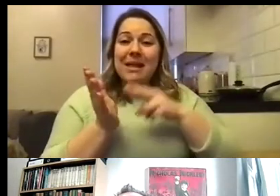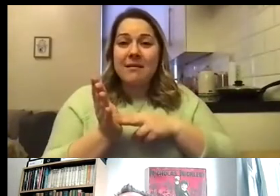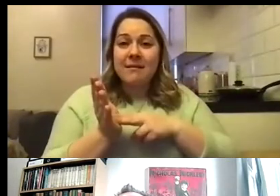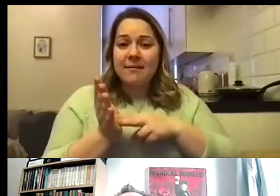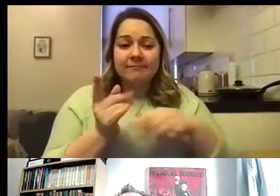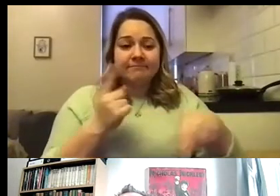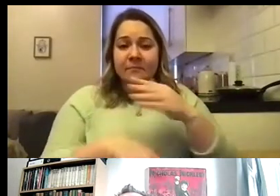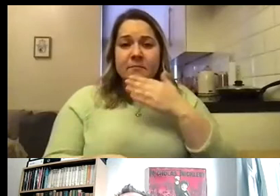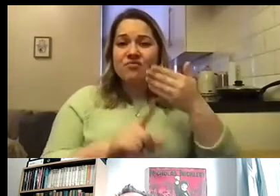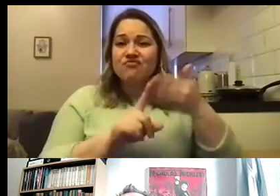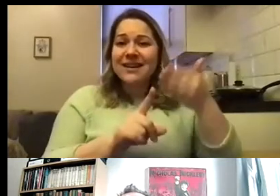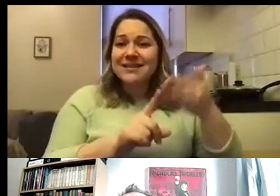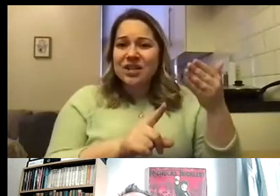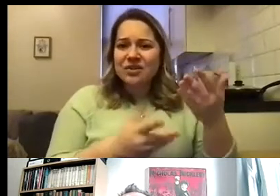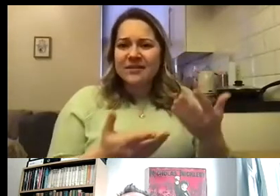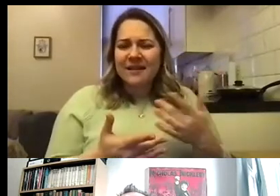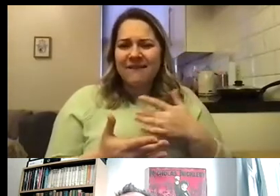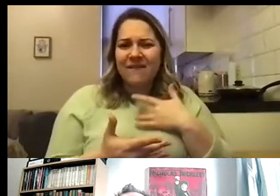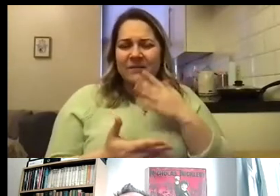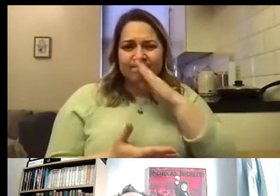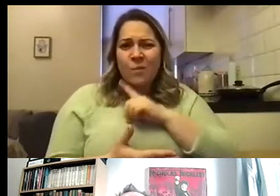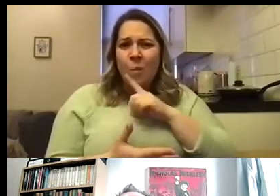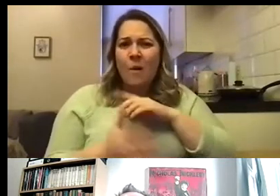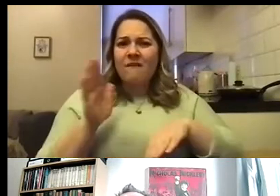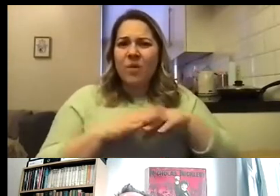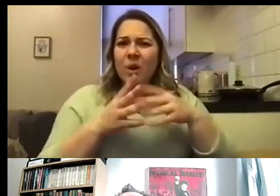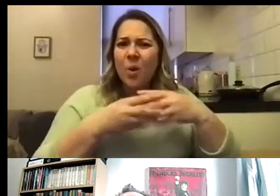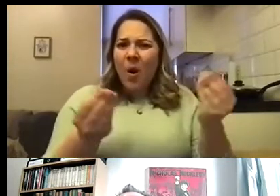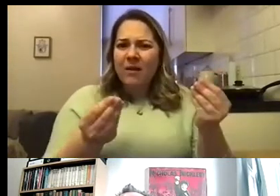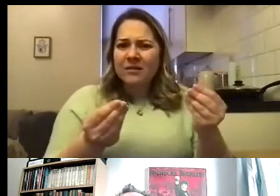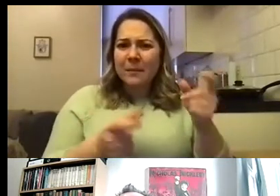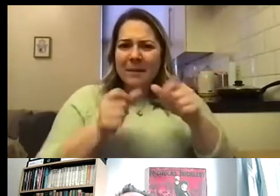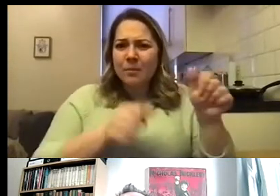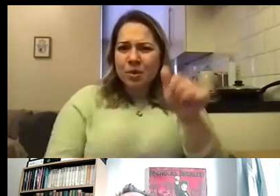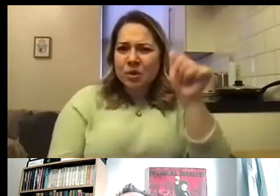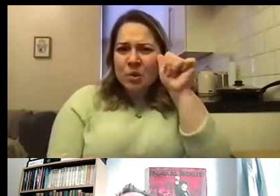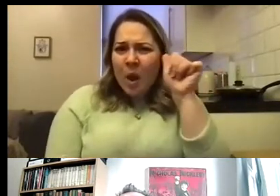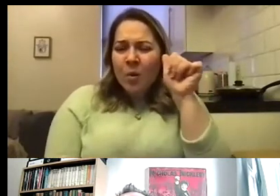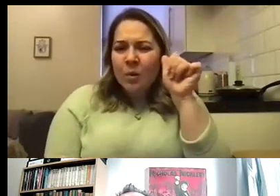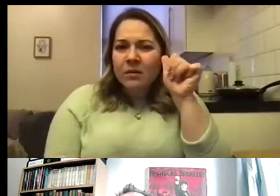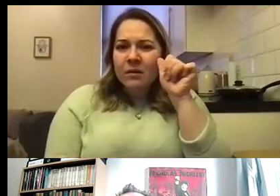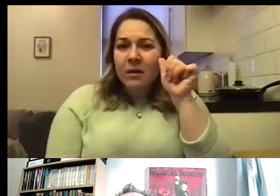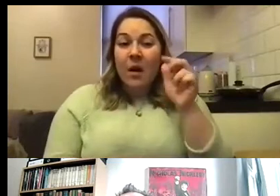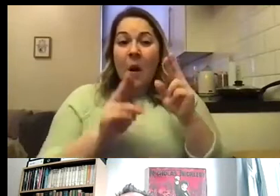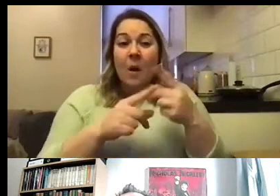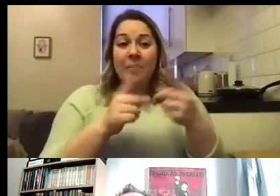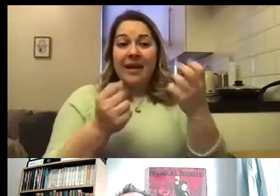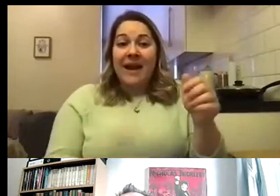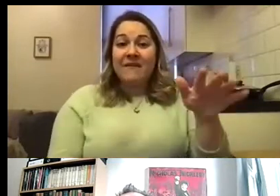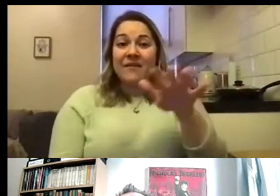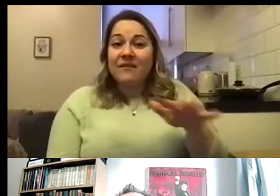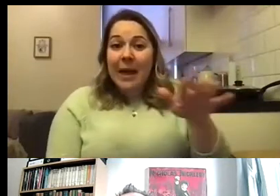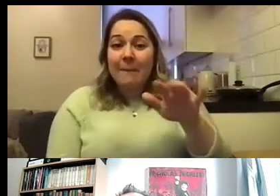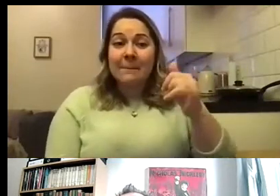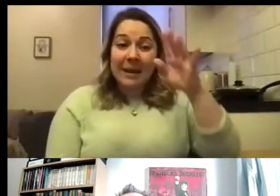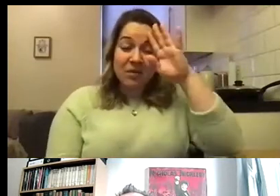and I just think it would be sad for it to be totally lost, and I'm hoping they've got family around still, or that may remember a